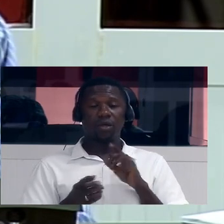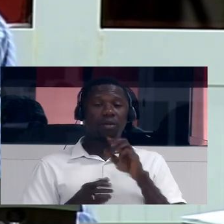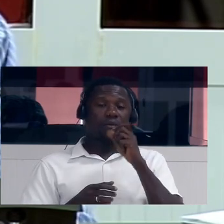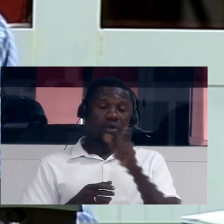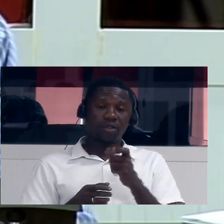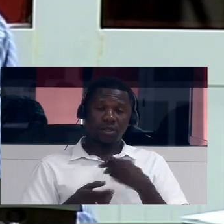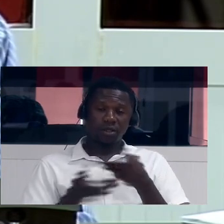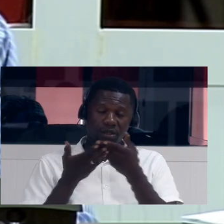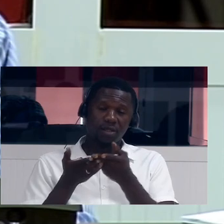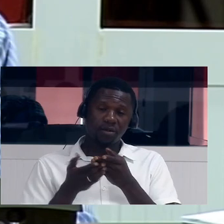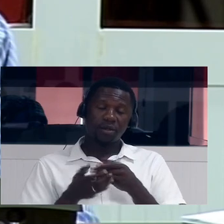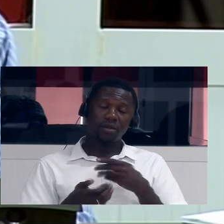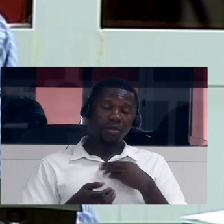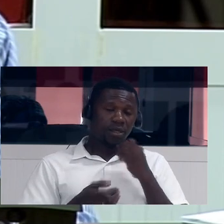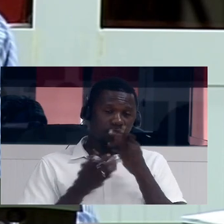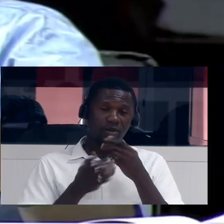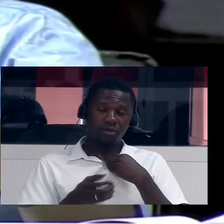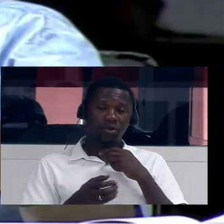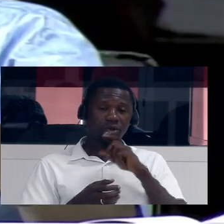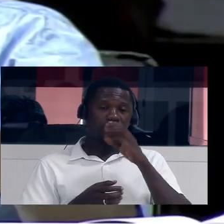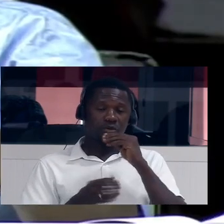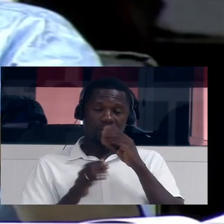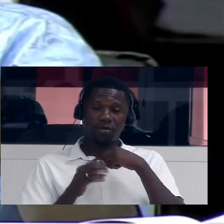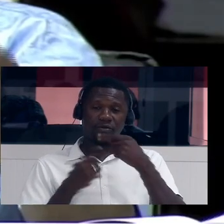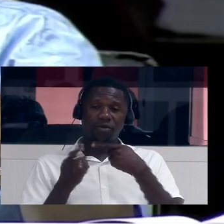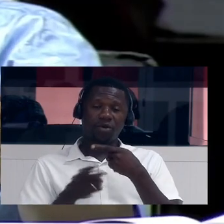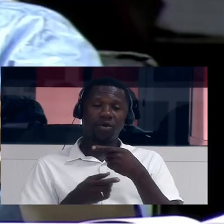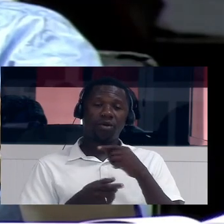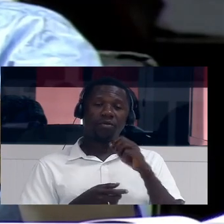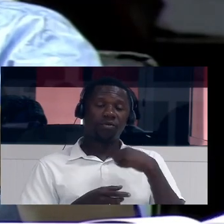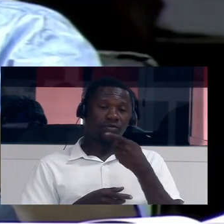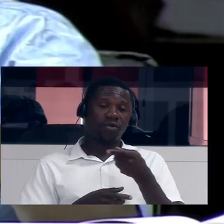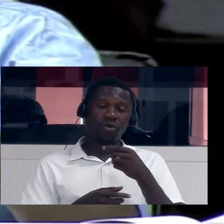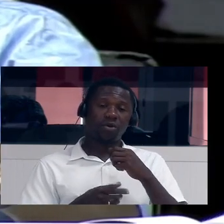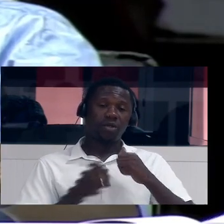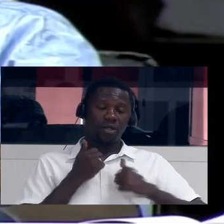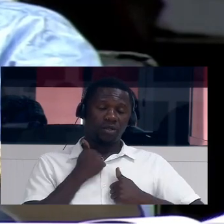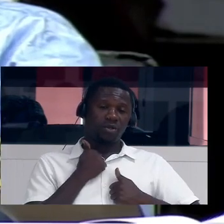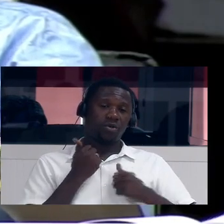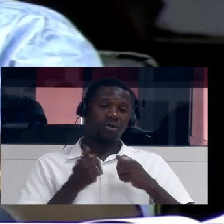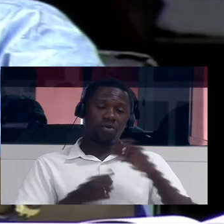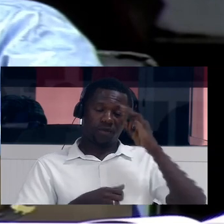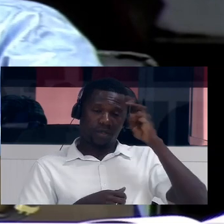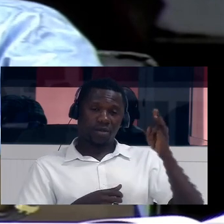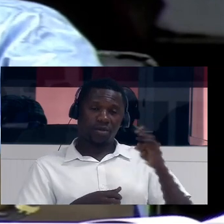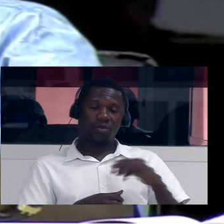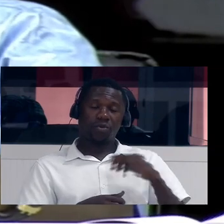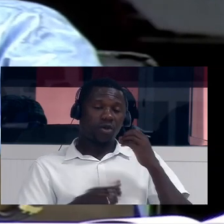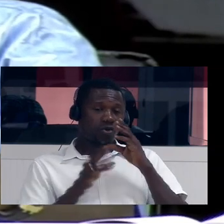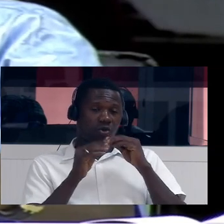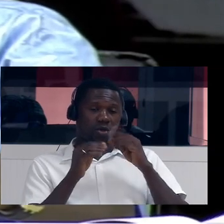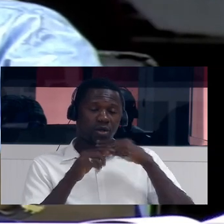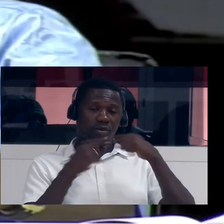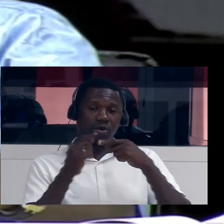speak for him. Let him speak for himself. The question is, you're not speaking for him. We're talking about your own recollection of